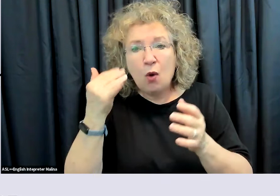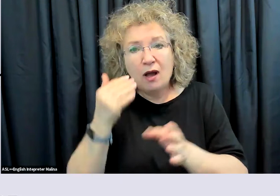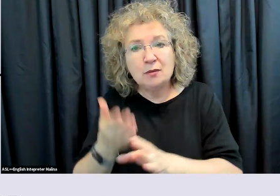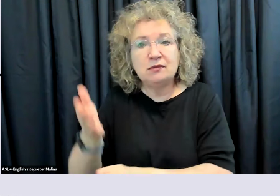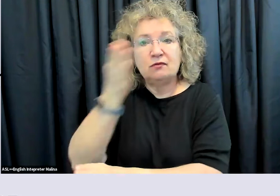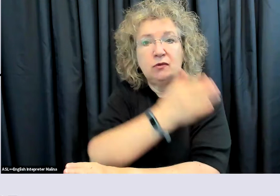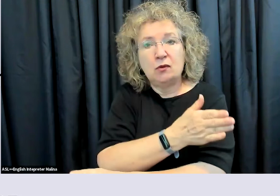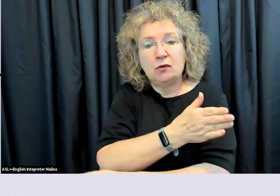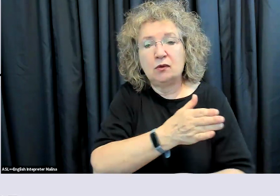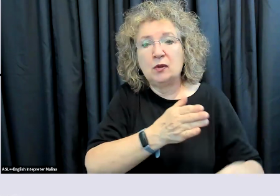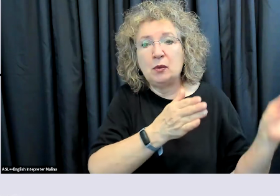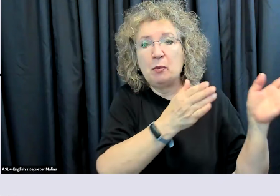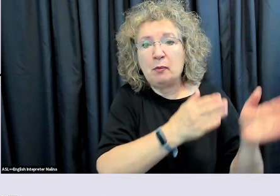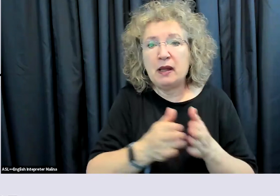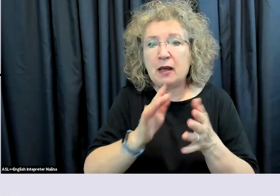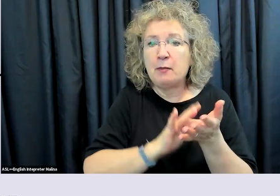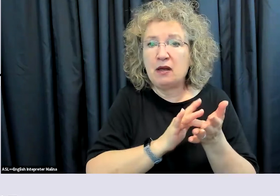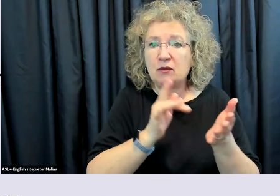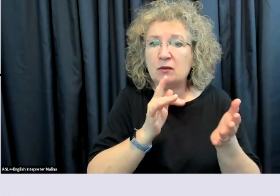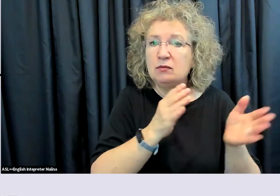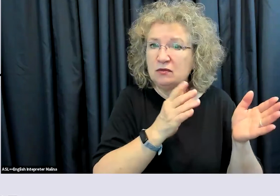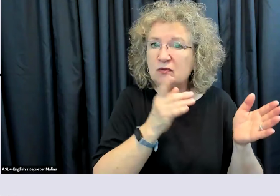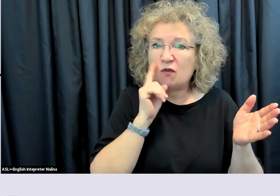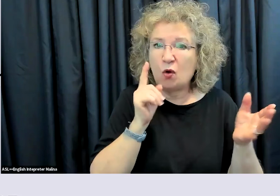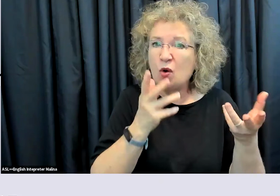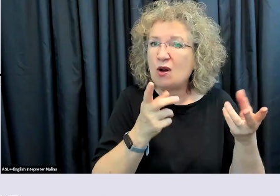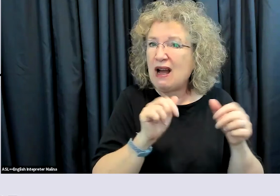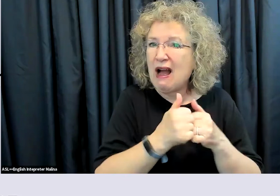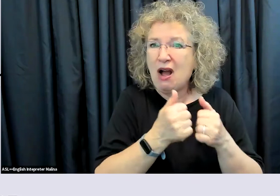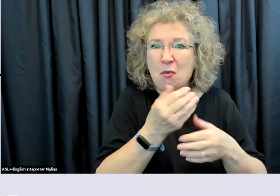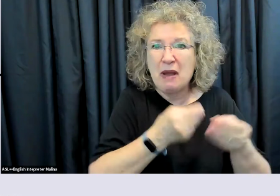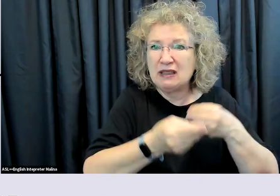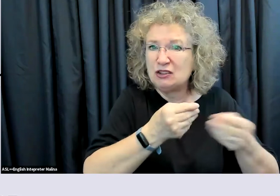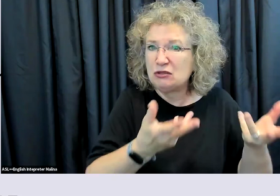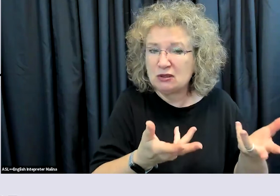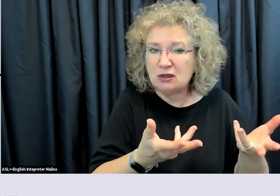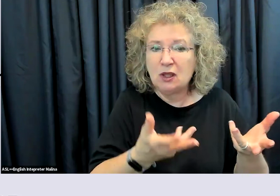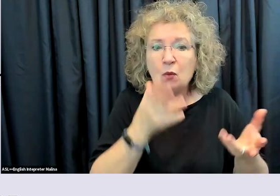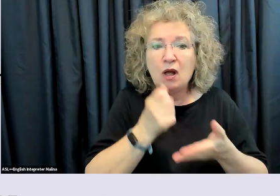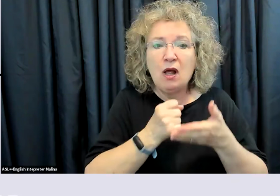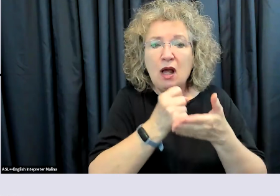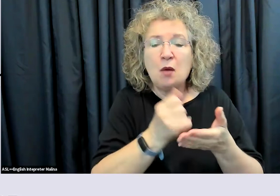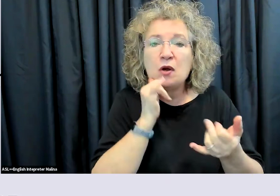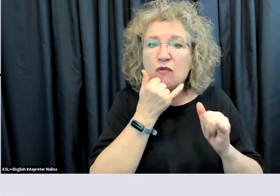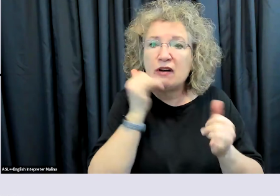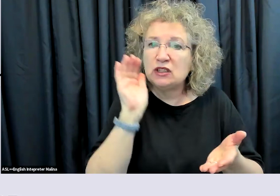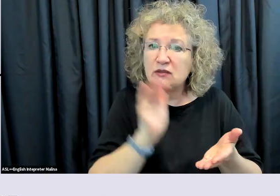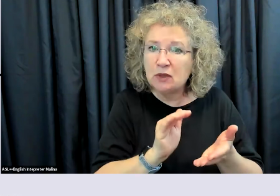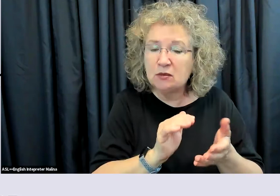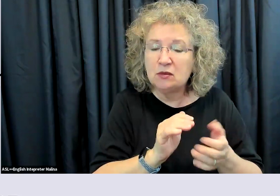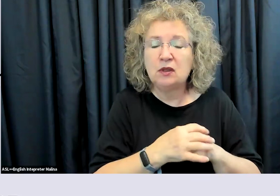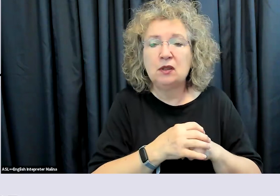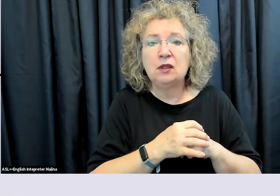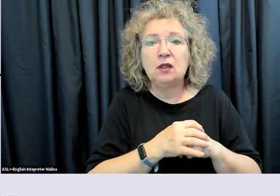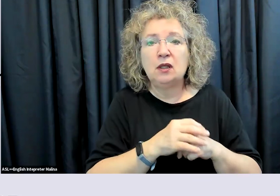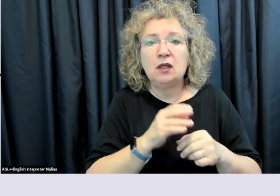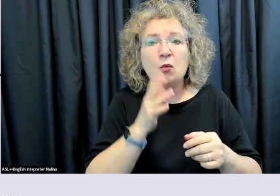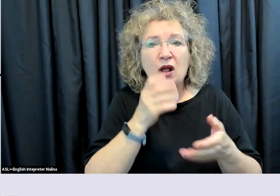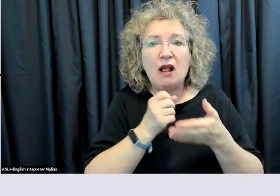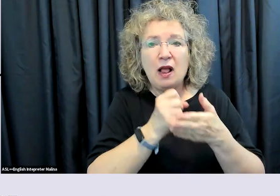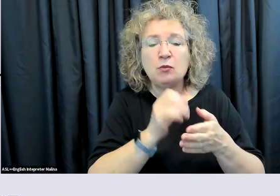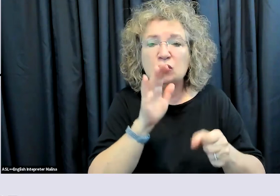risk, stress-induced errors. In addition to having a plan, practicing your plan with caregivers provides